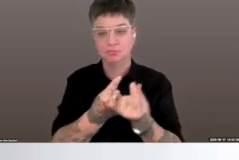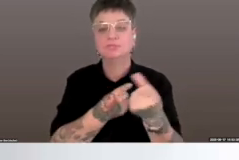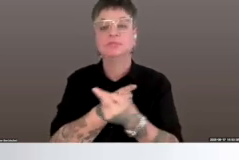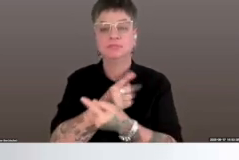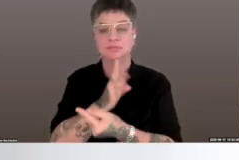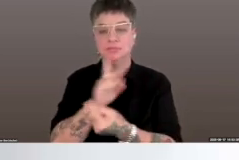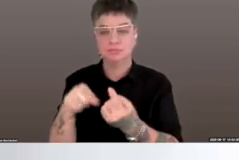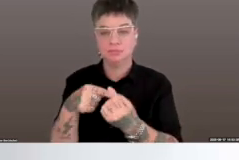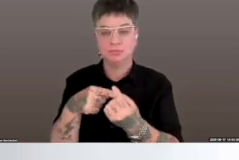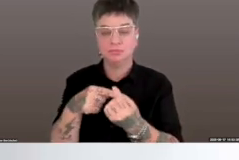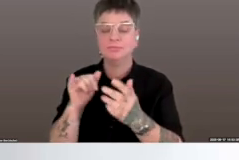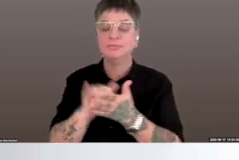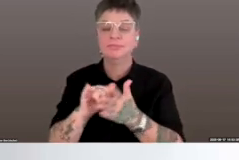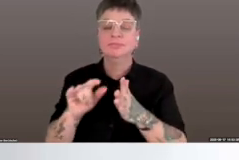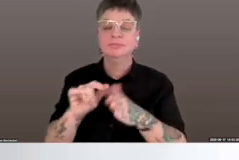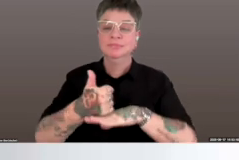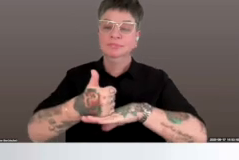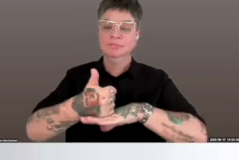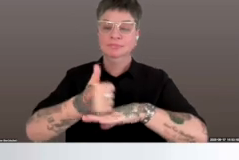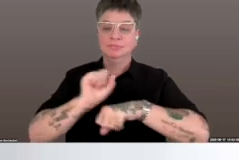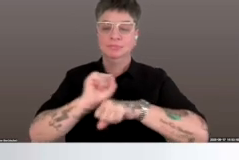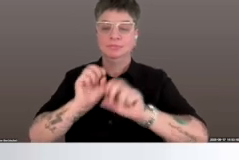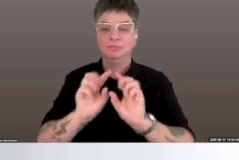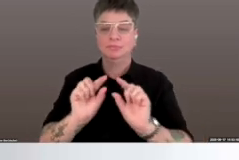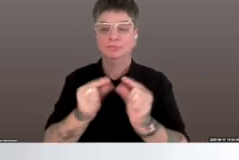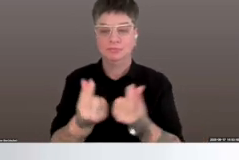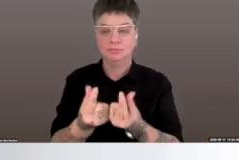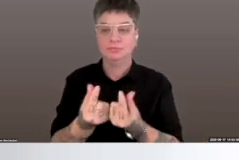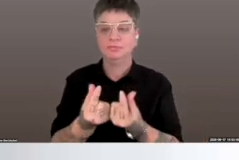an implementation work group, which means that that was implementing